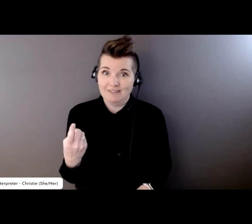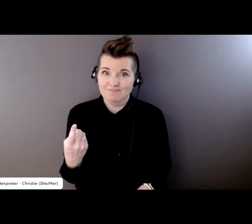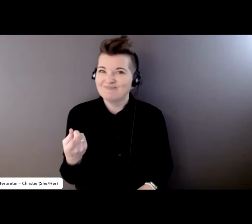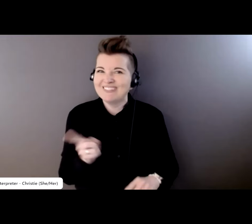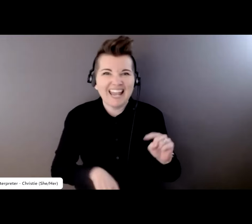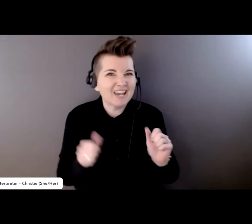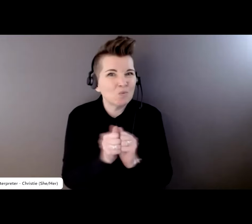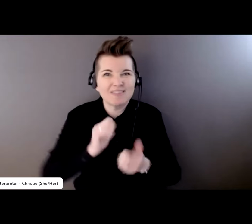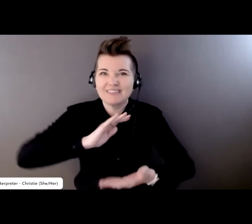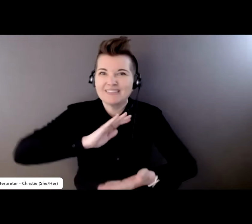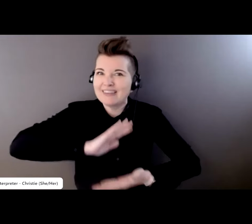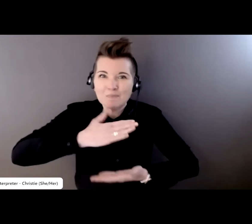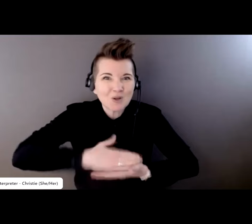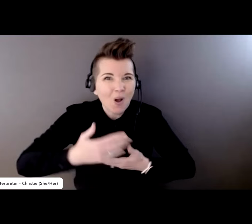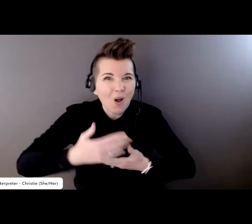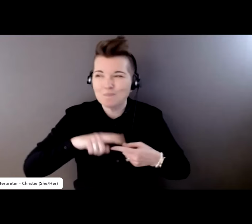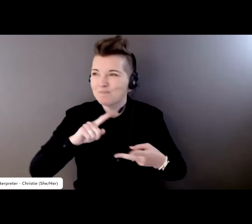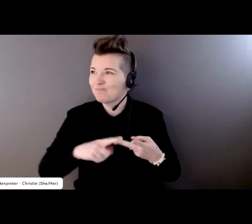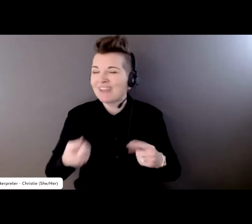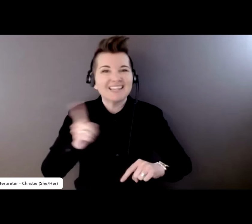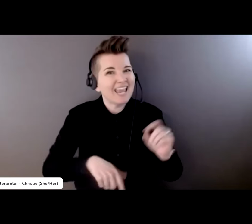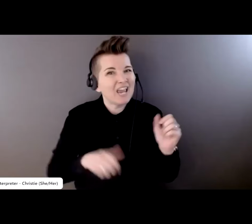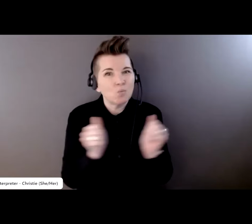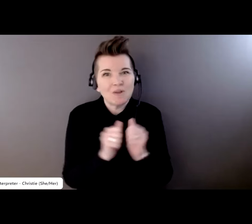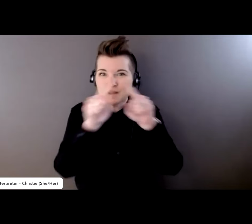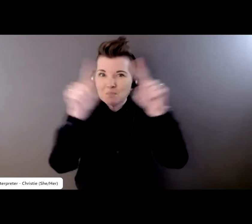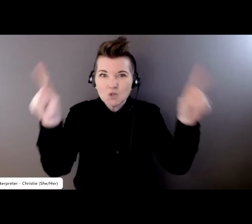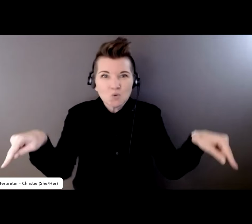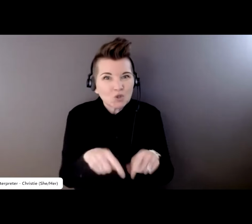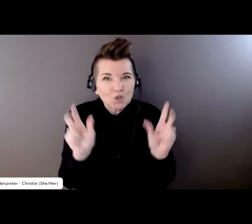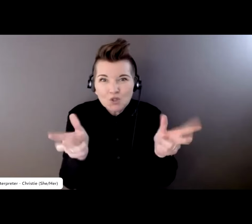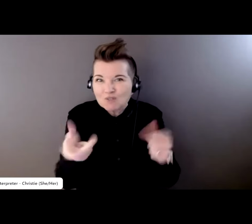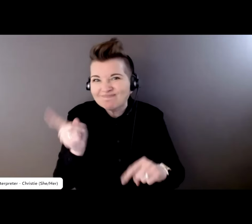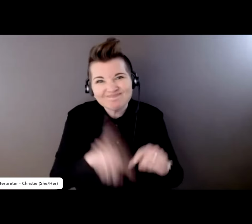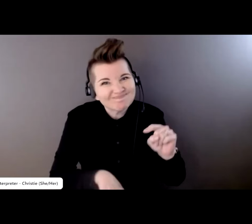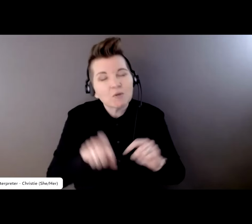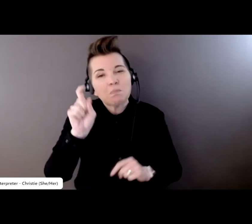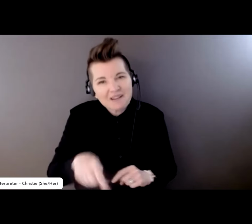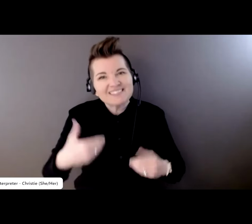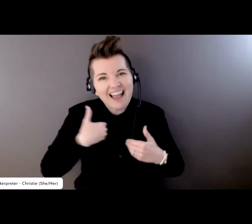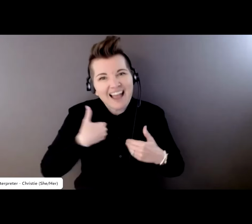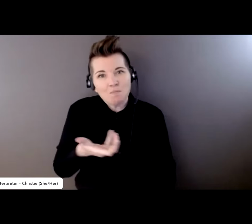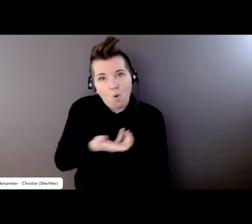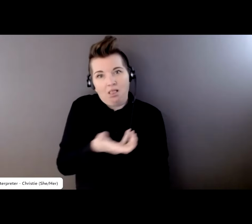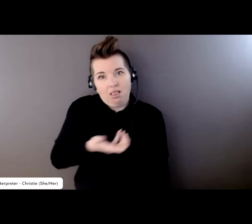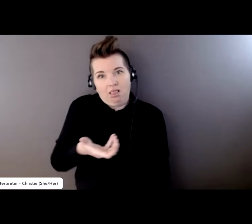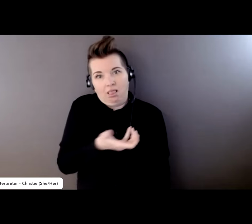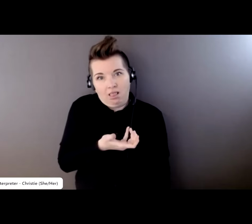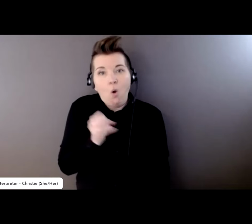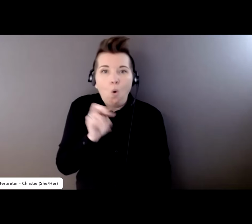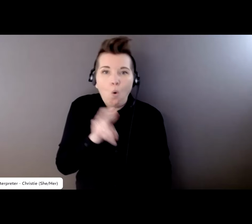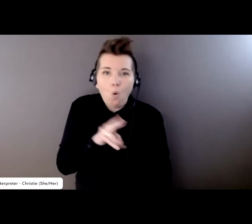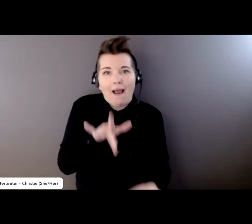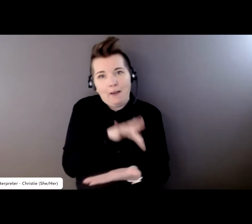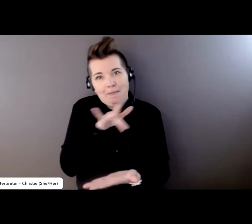or a desktop computer, it won't work in those situations. And that's because it relies on